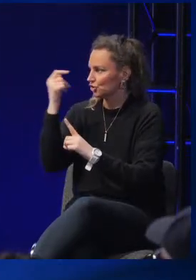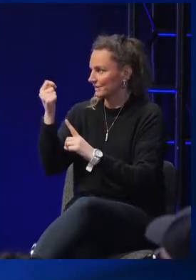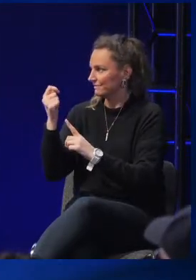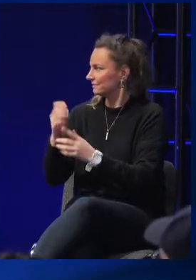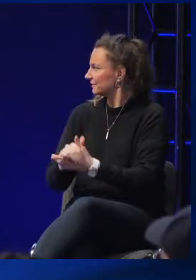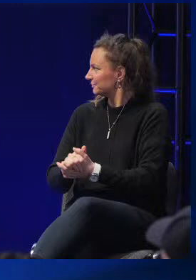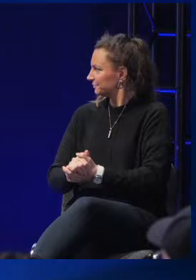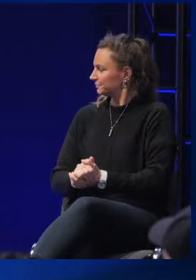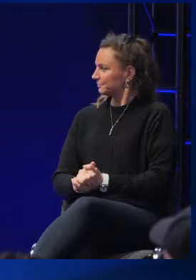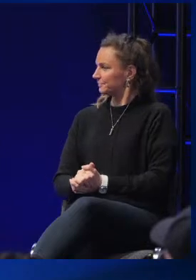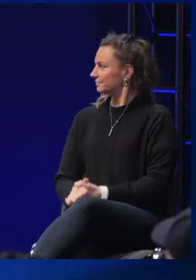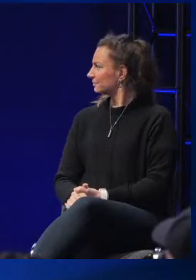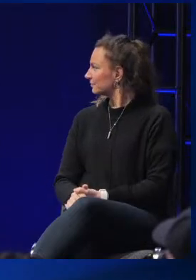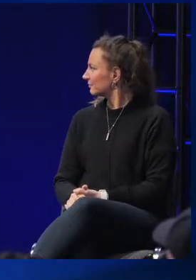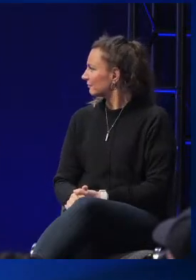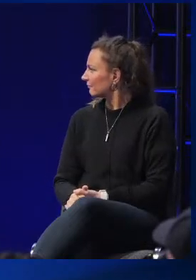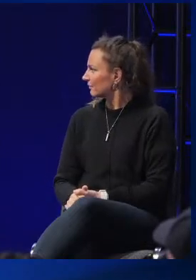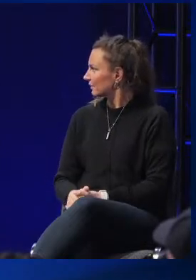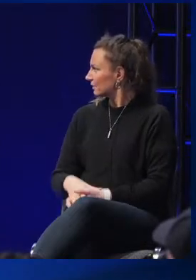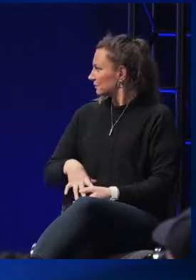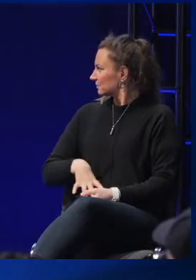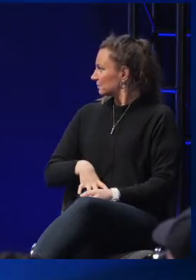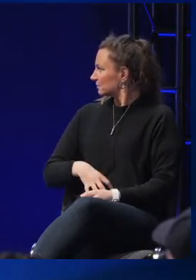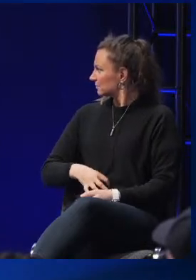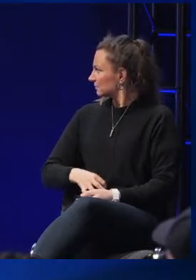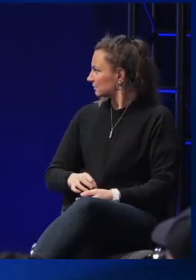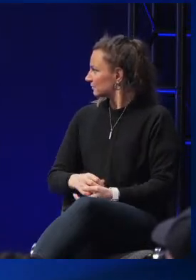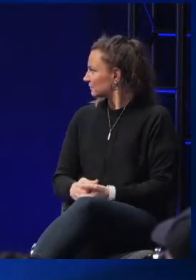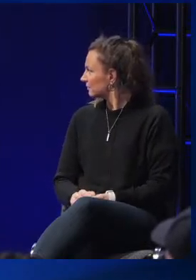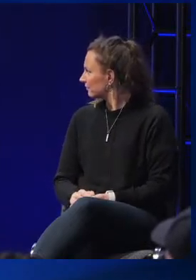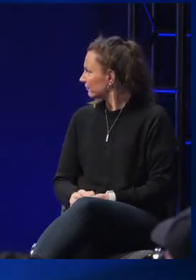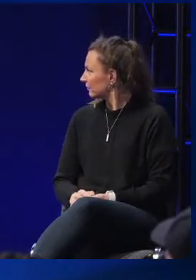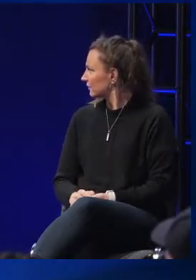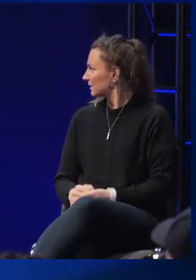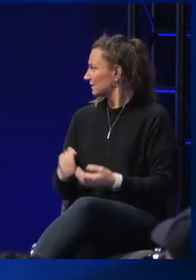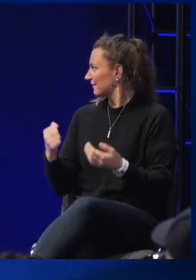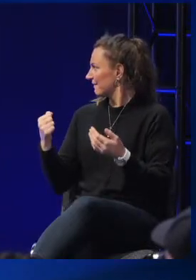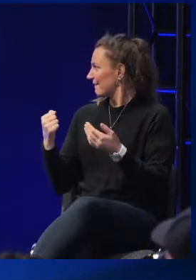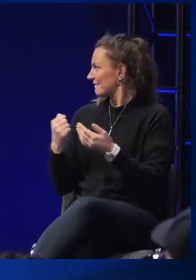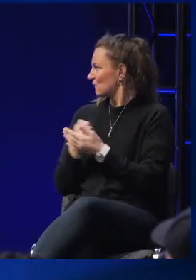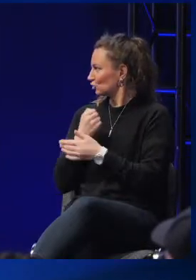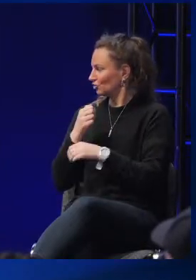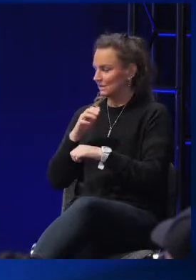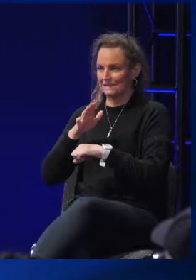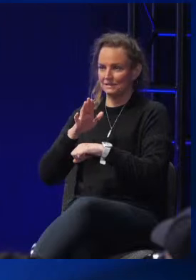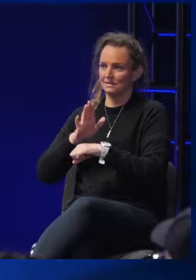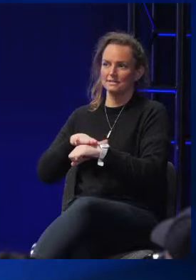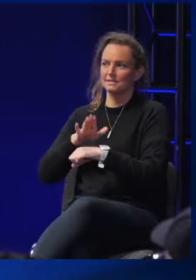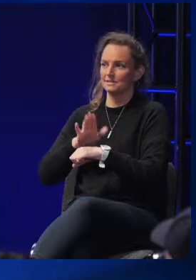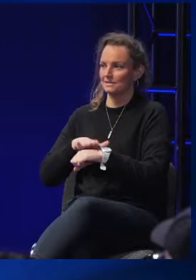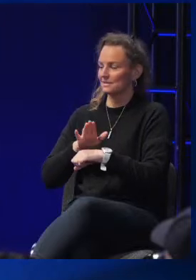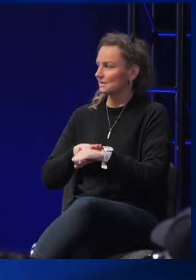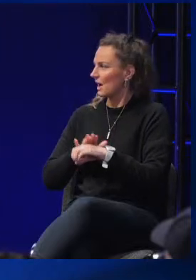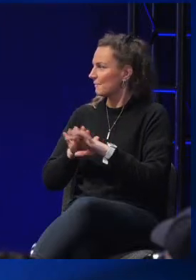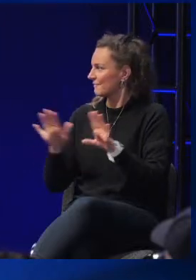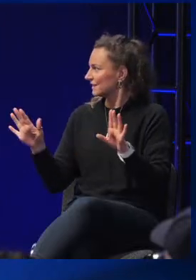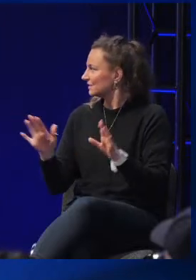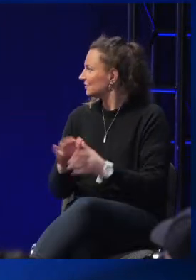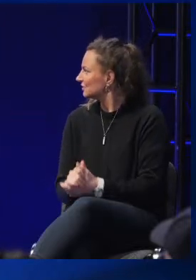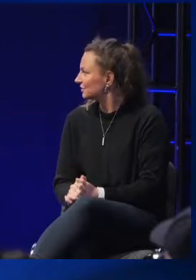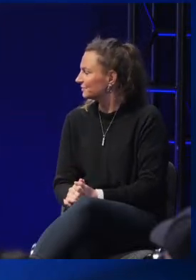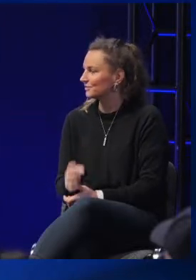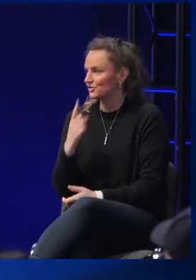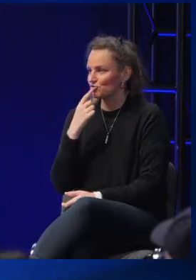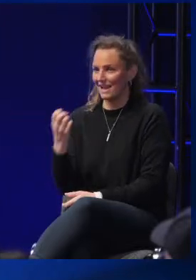Thank you. Unfortunately, I think this is very stressing. Oh, that's scary. That's blinking red. So there's no